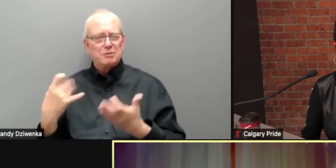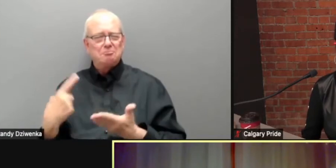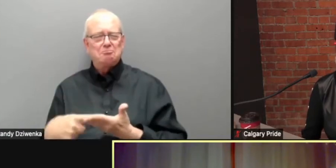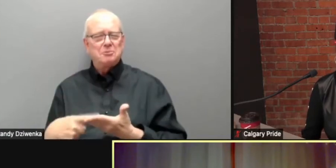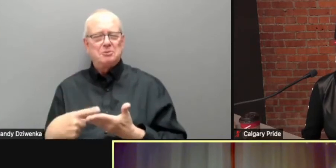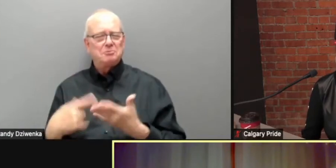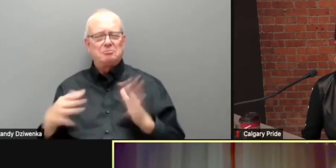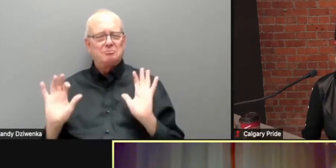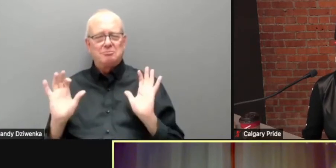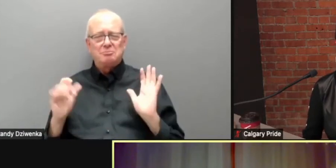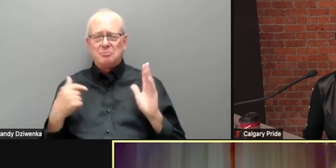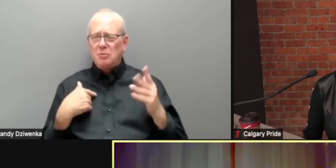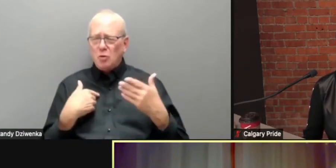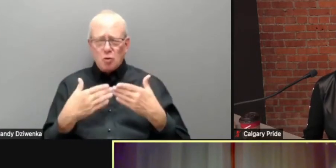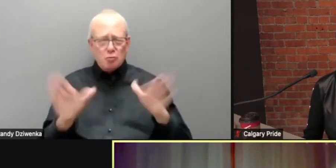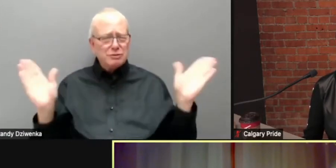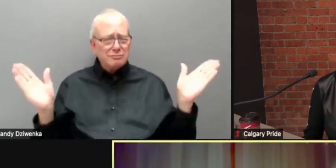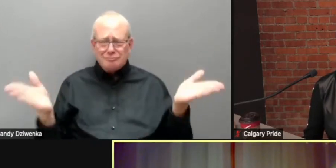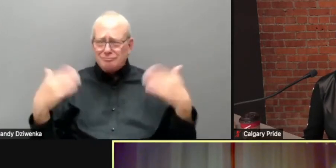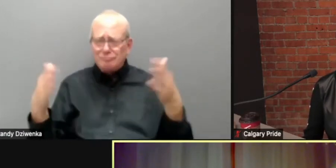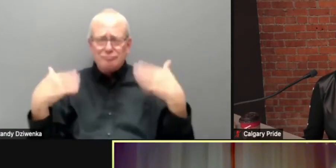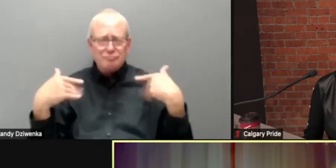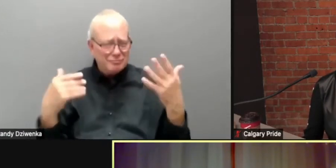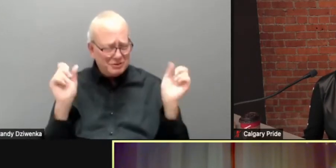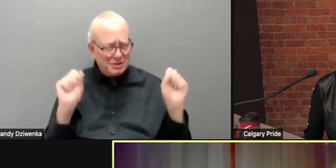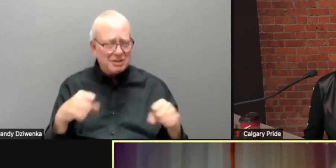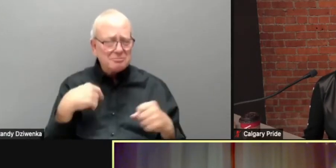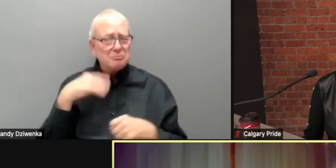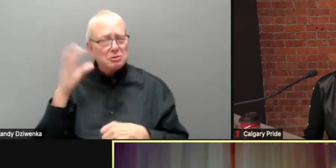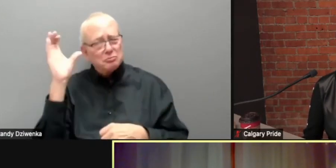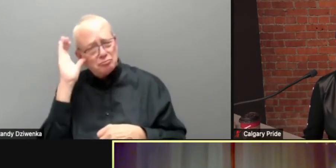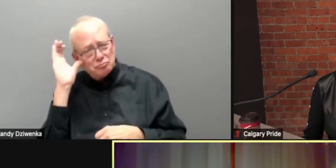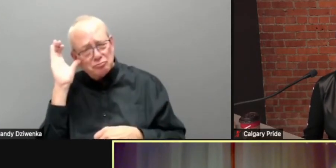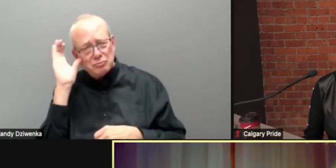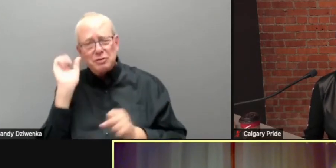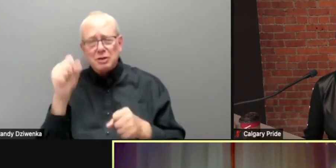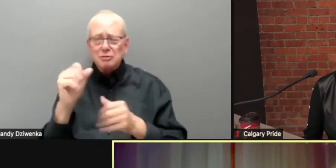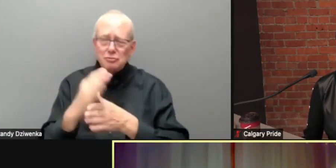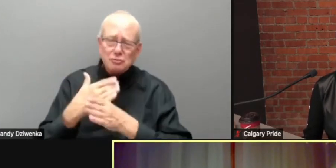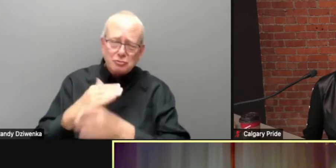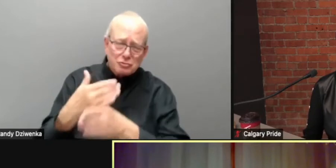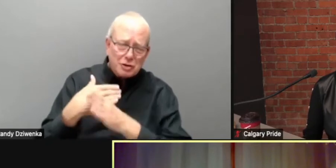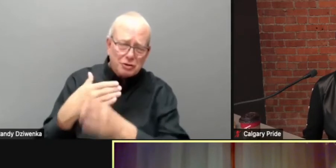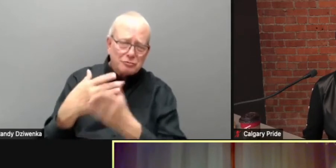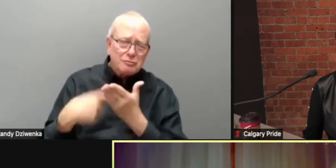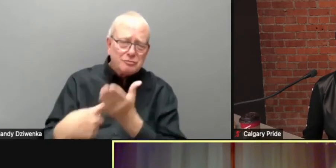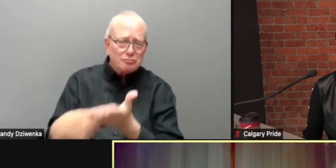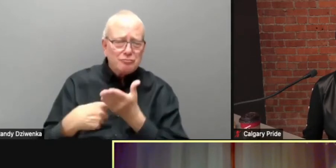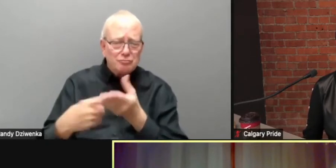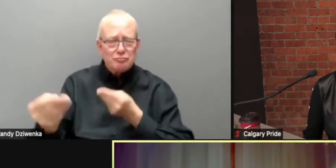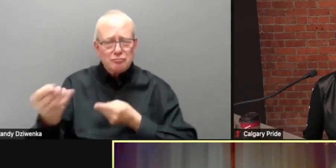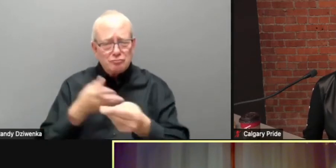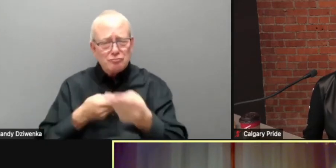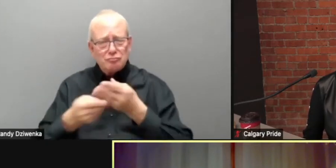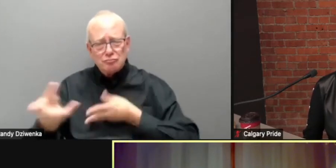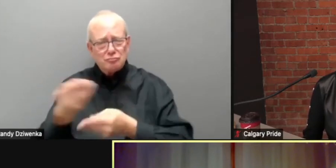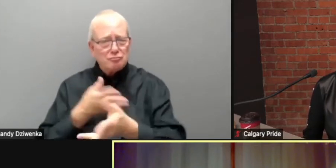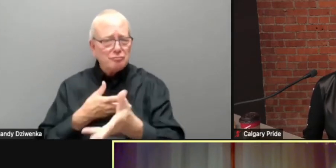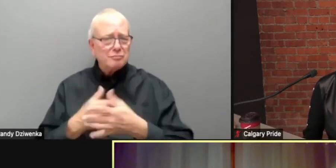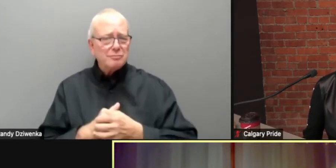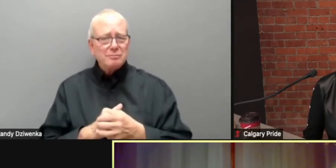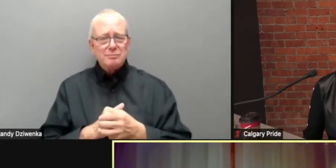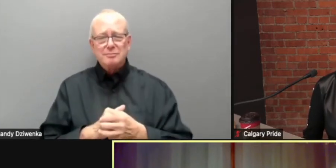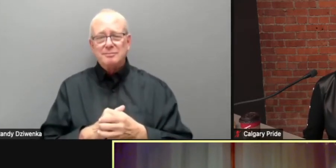listen, I can talk back, and we can share a lot of things, because yes, we are all in the same